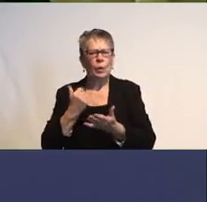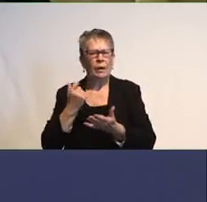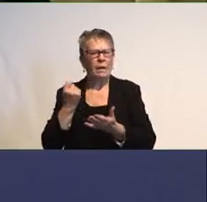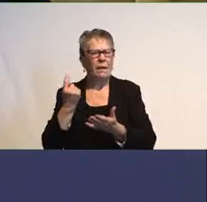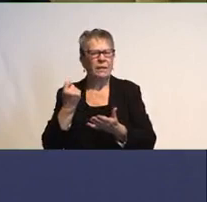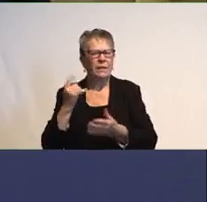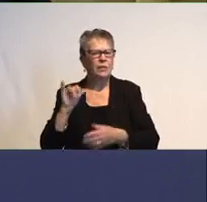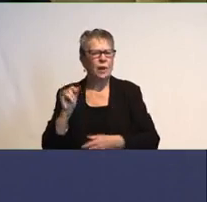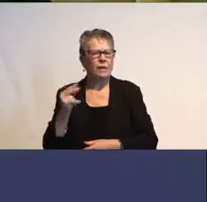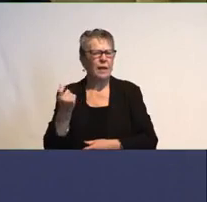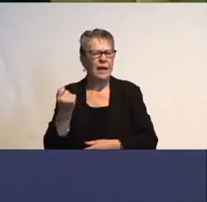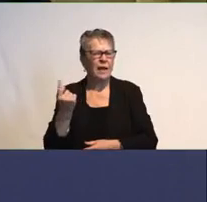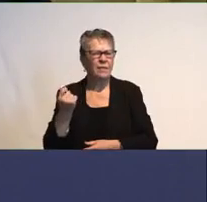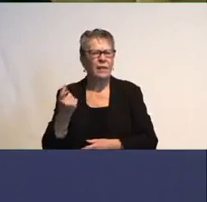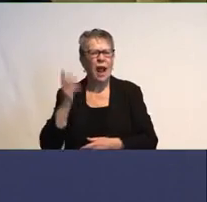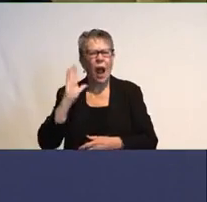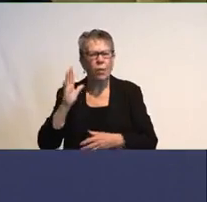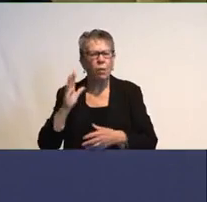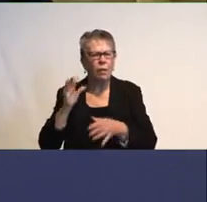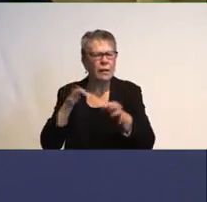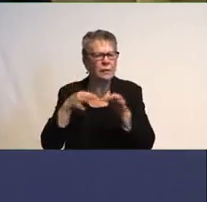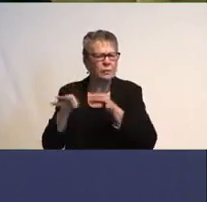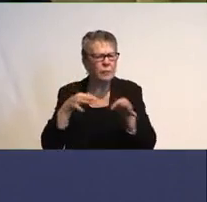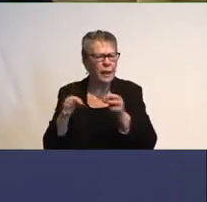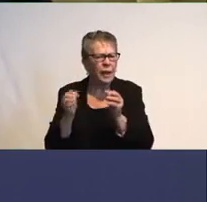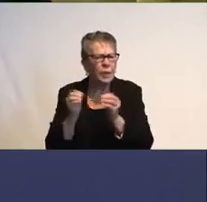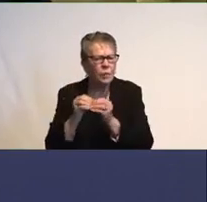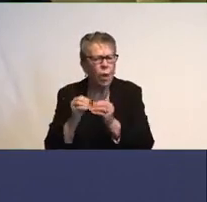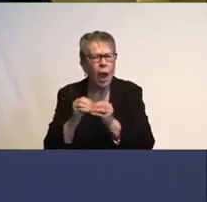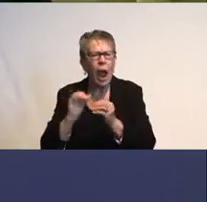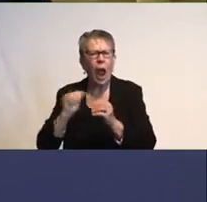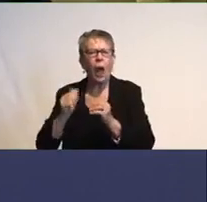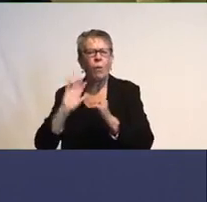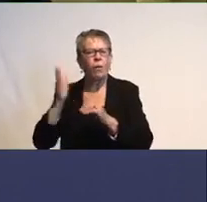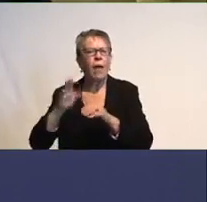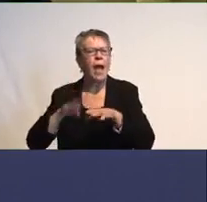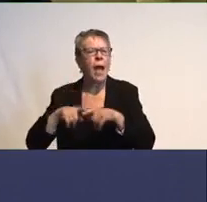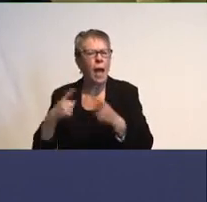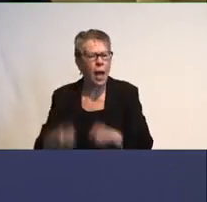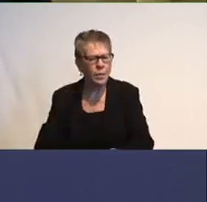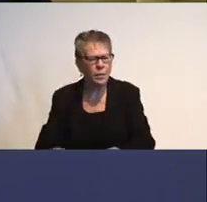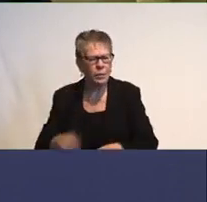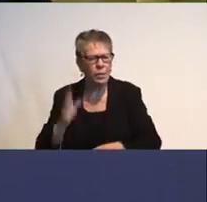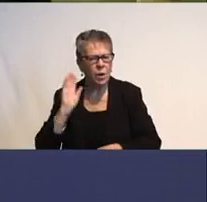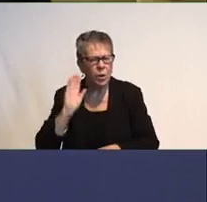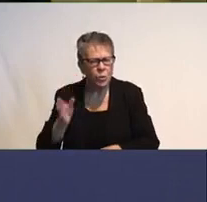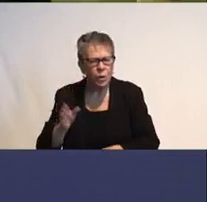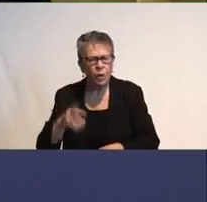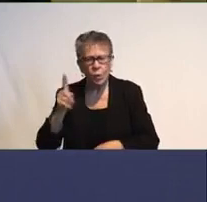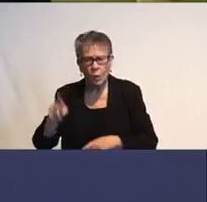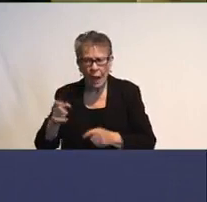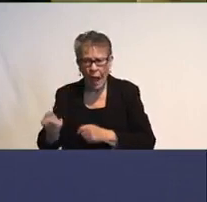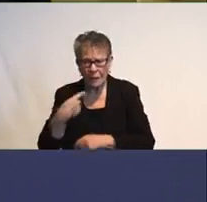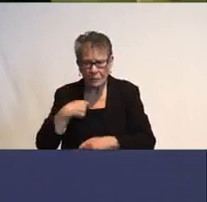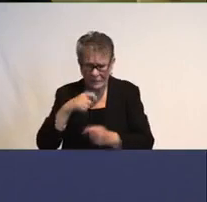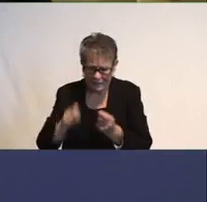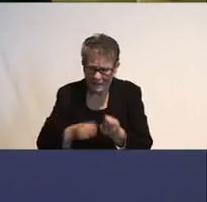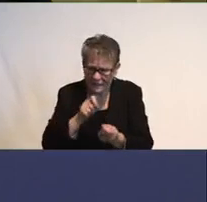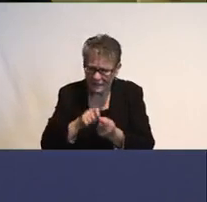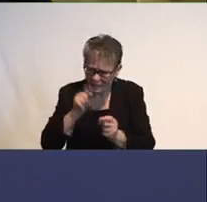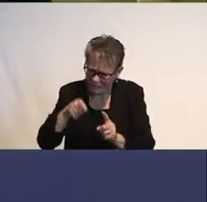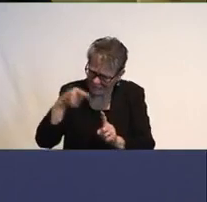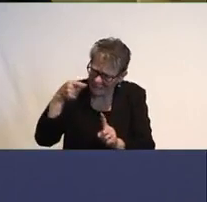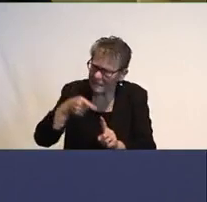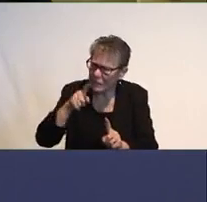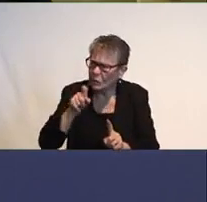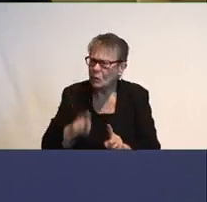the specifics of how it comes, and so this is not going to address the specific question you're asking of linking ban on